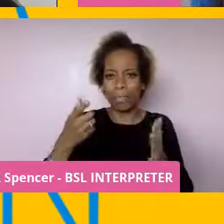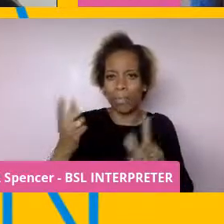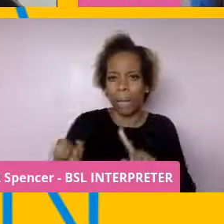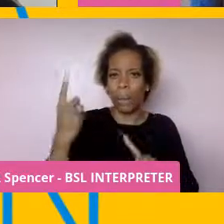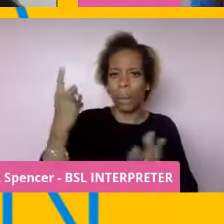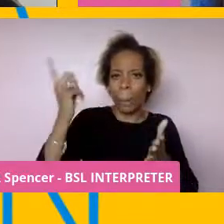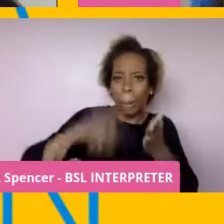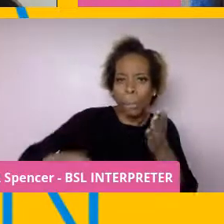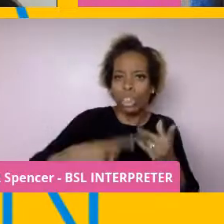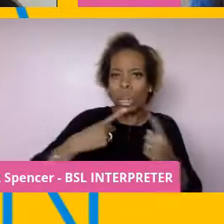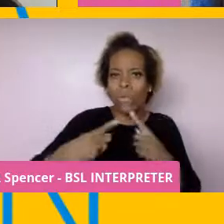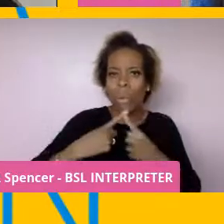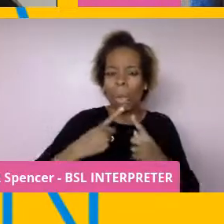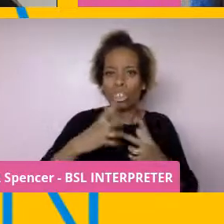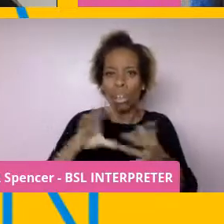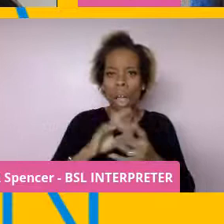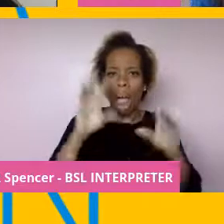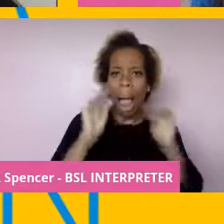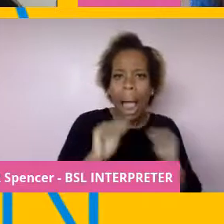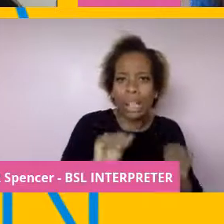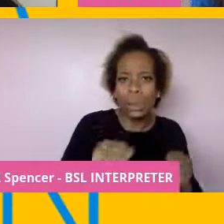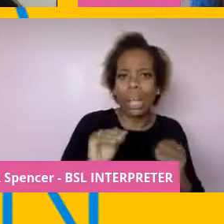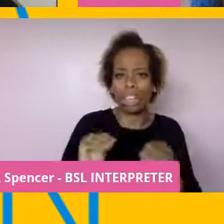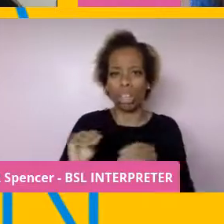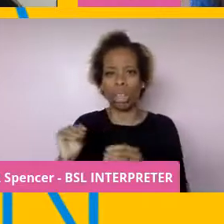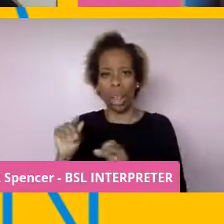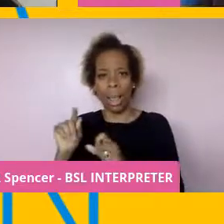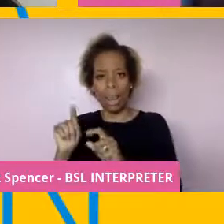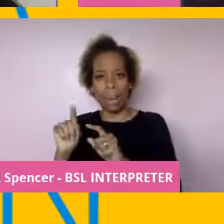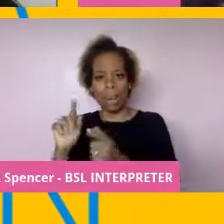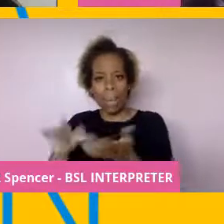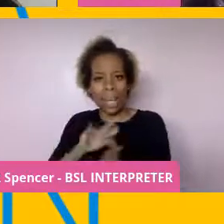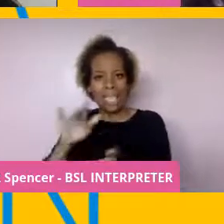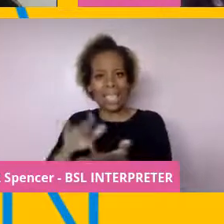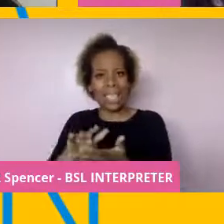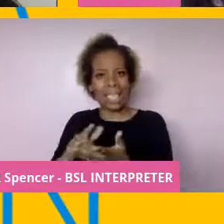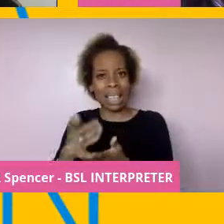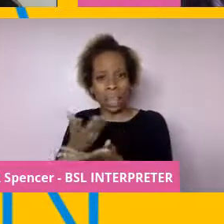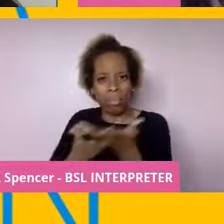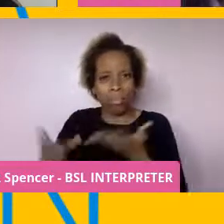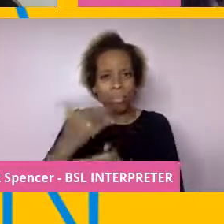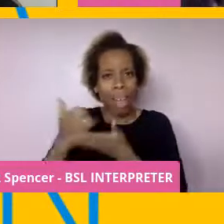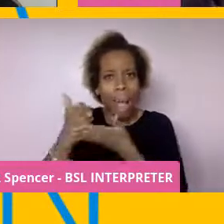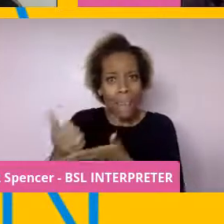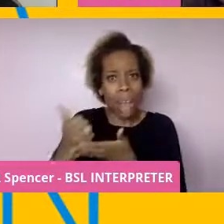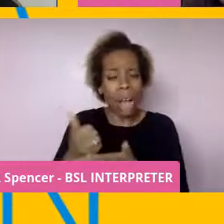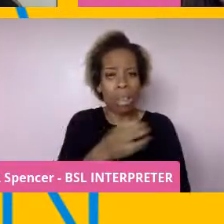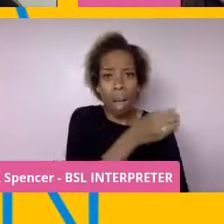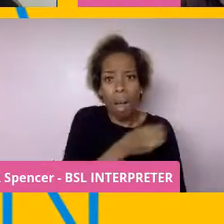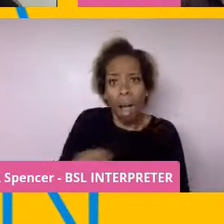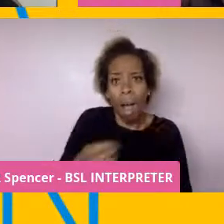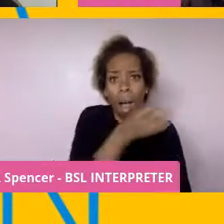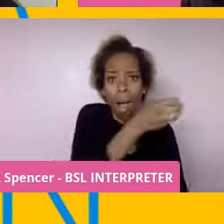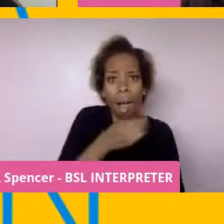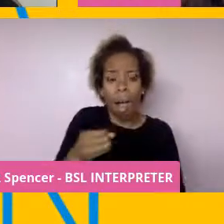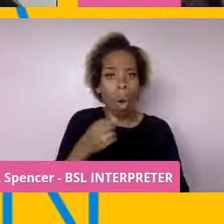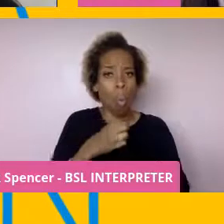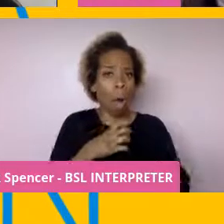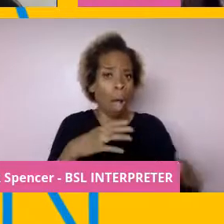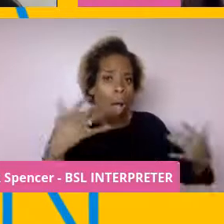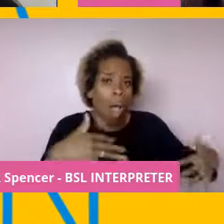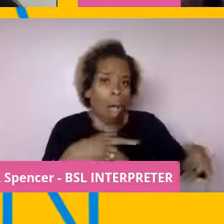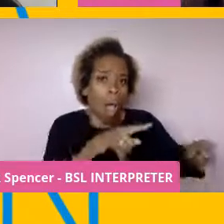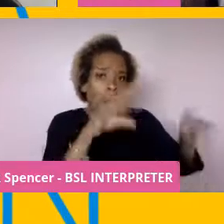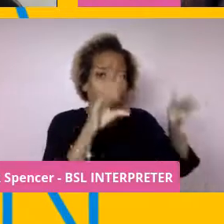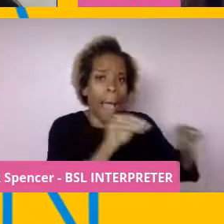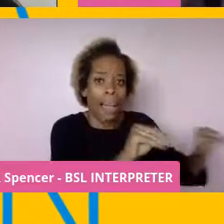or within city region kind of advisory roles and these kind of positions. And there are plenty of other people who can do that. A VC